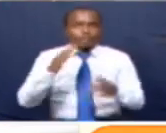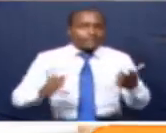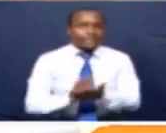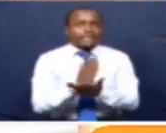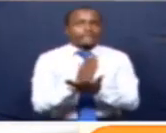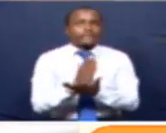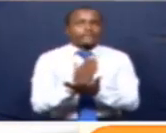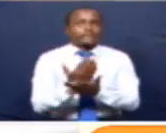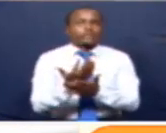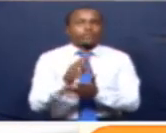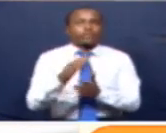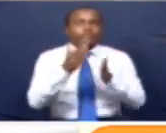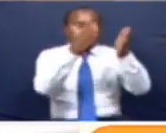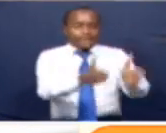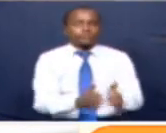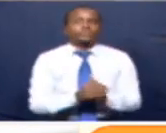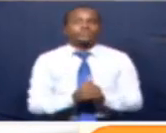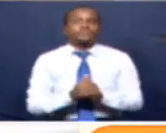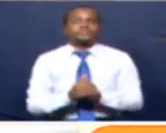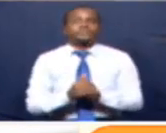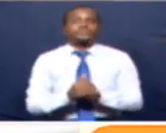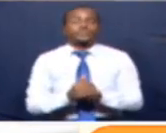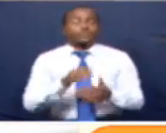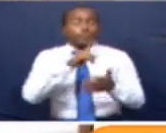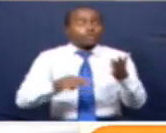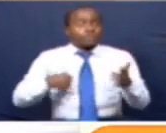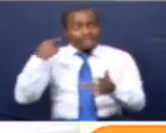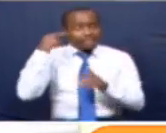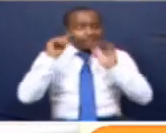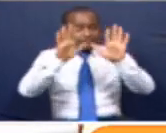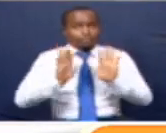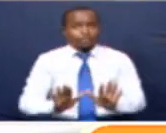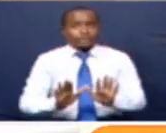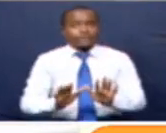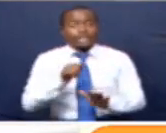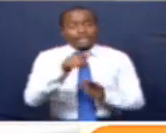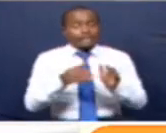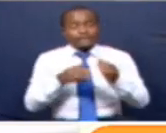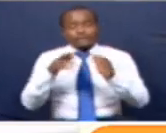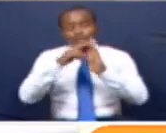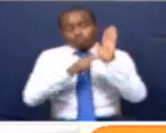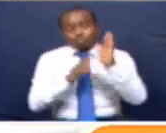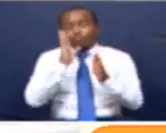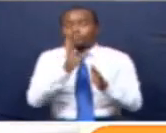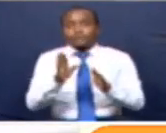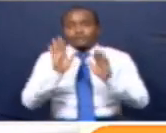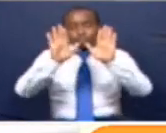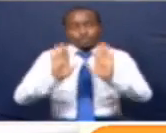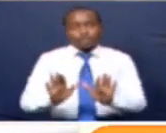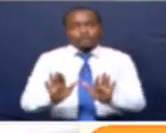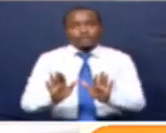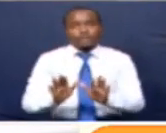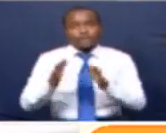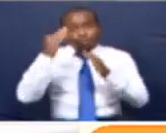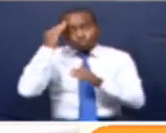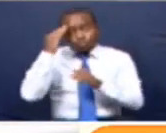the accused person as well. So what I think is important is this: these guidelines are going to be useful in determining that, for